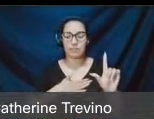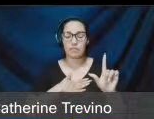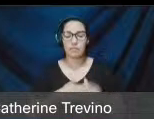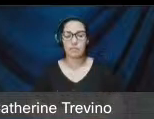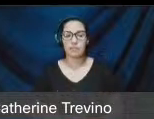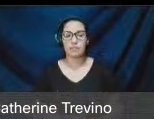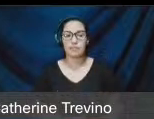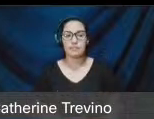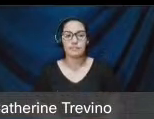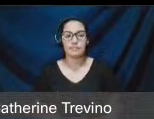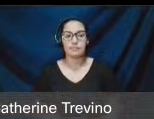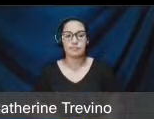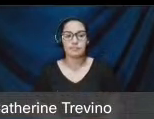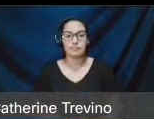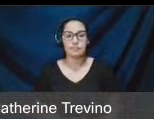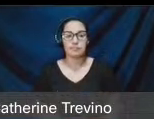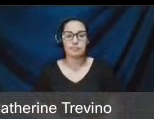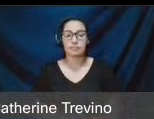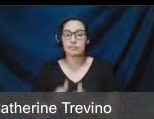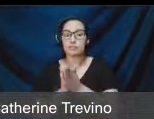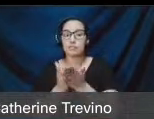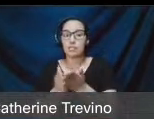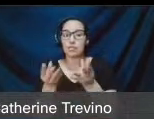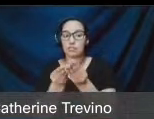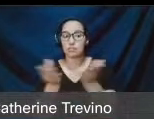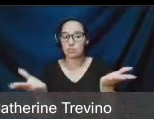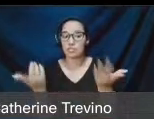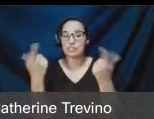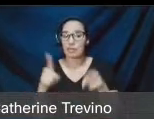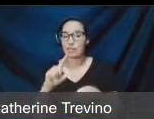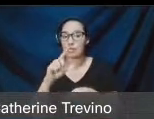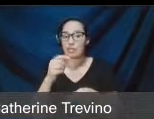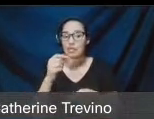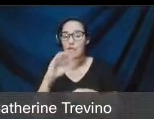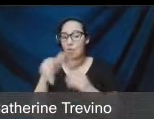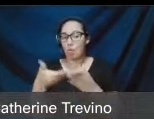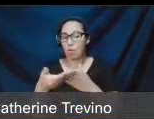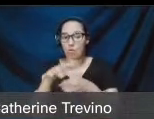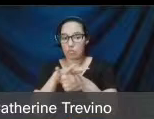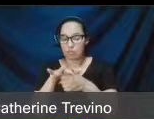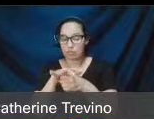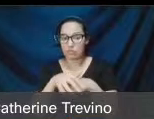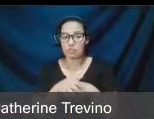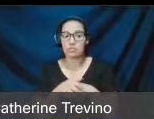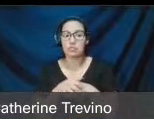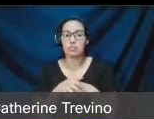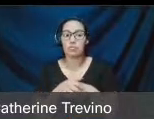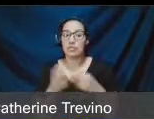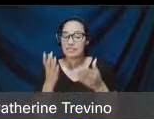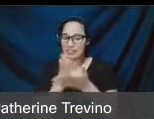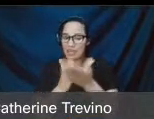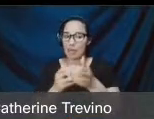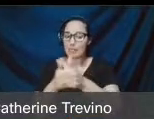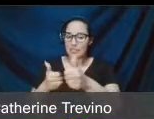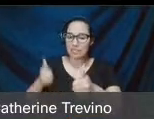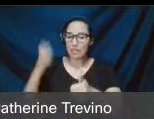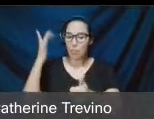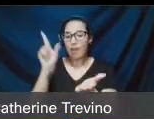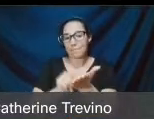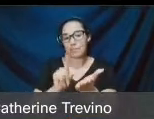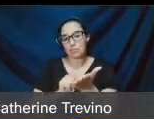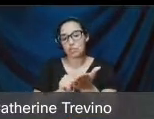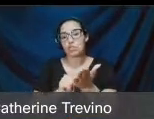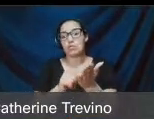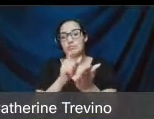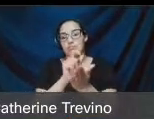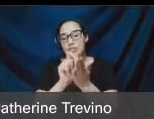Textbook distribution is occurring at all sites, and we wanted to let the board know that we do have some delays due to publisher delays in delivery.